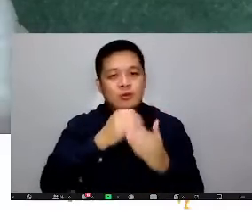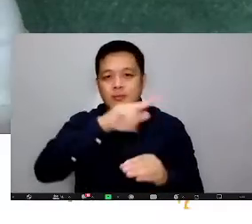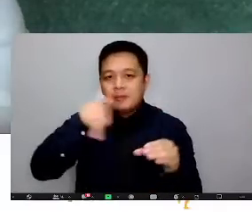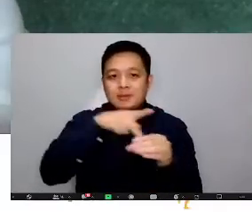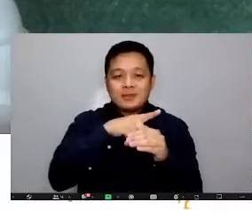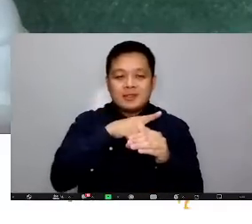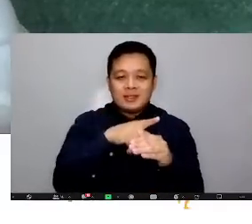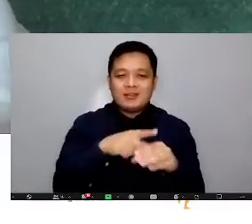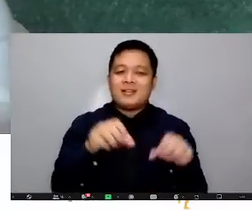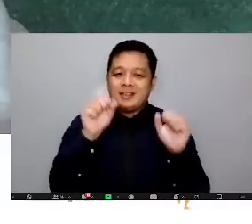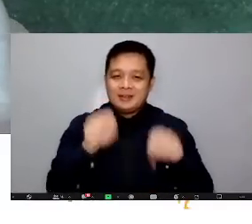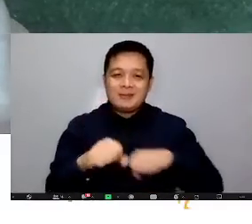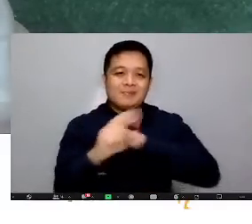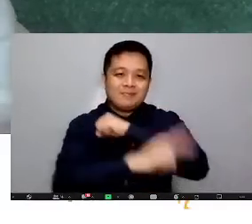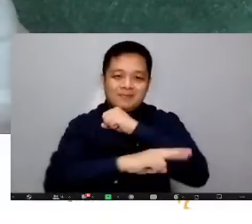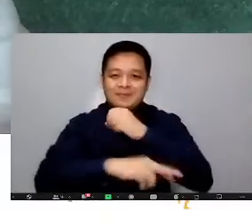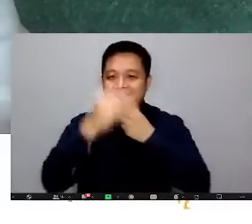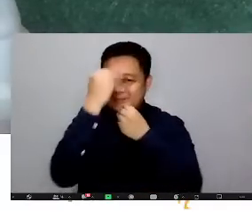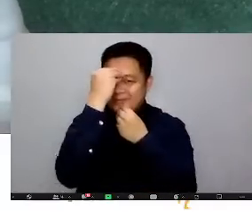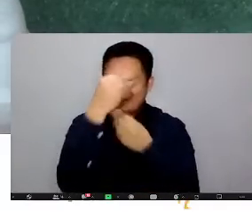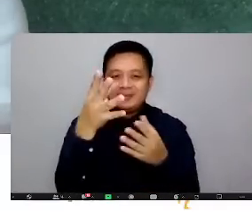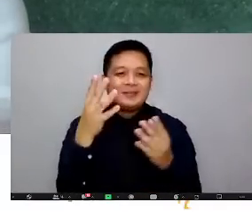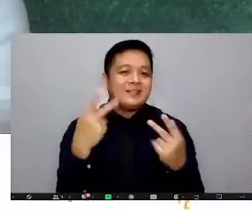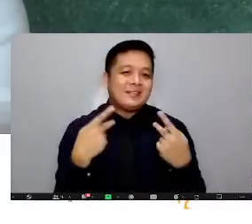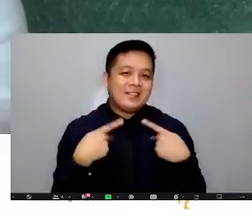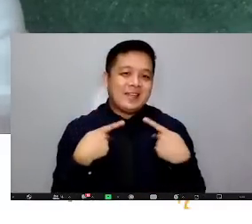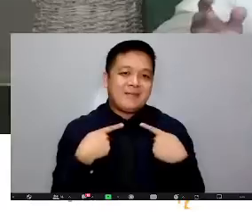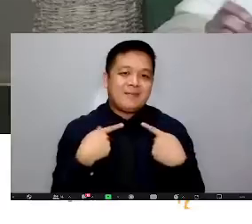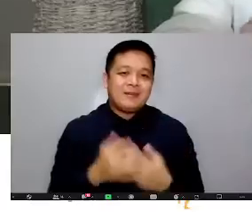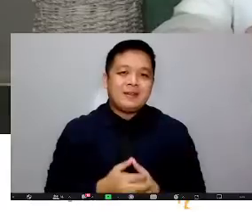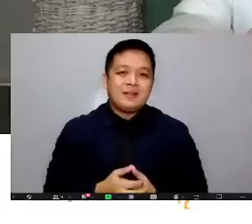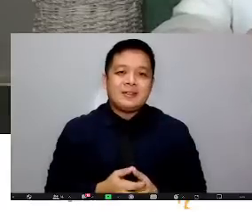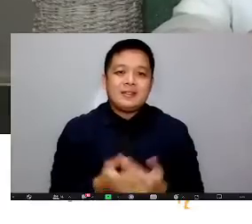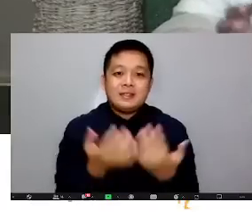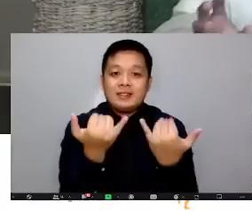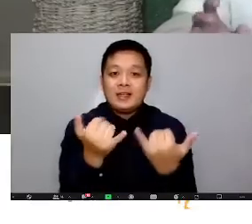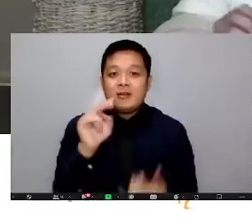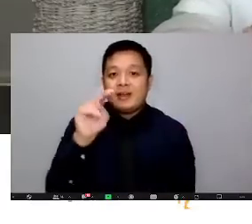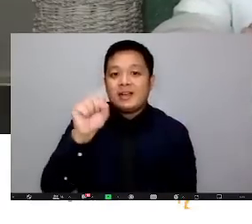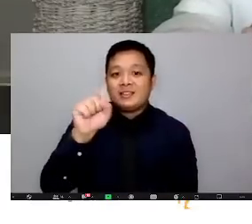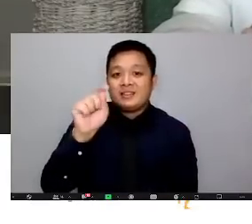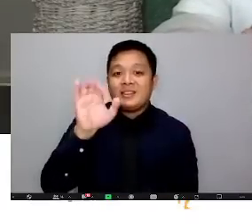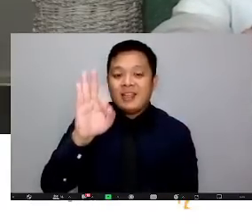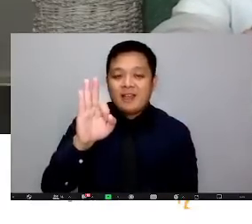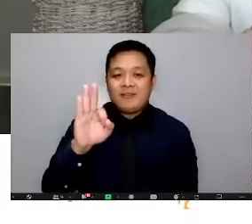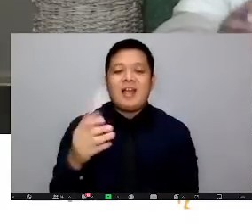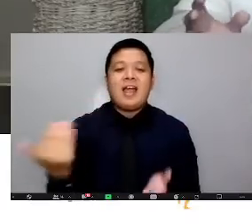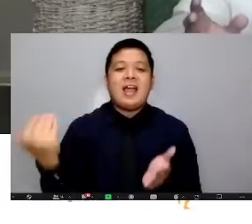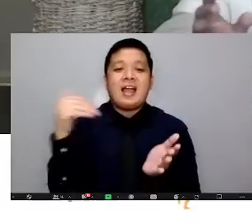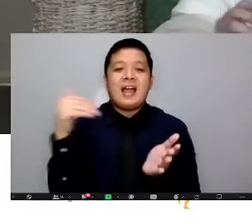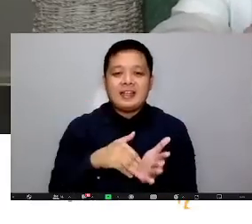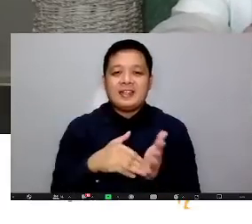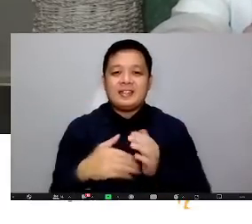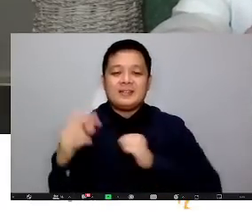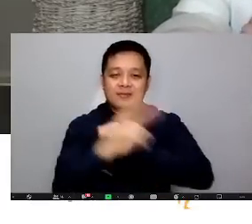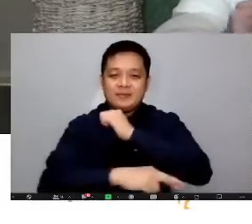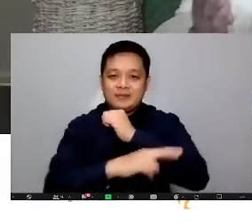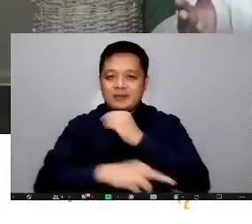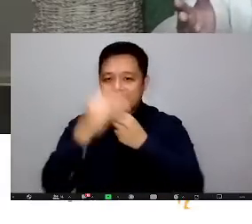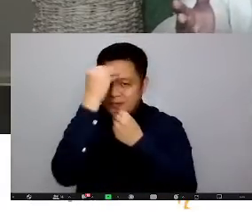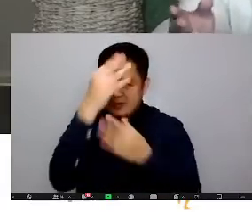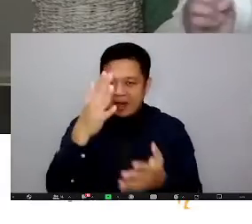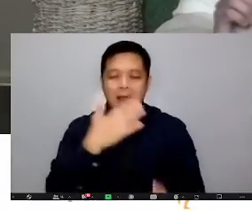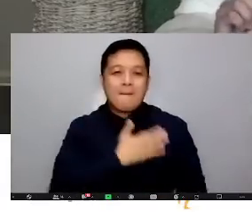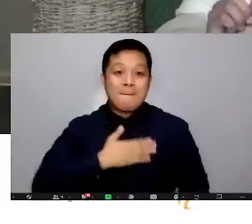this. Exactly, because this year, NSTF does it again. Ladies and gentlemen, please direct your attention to